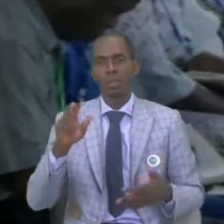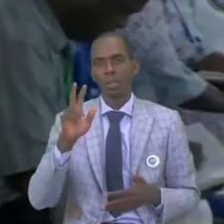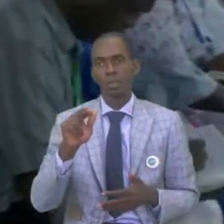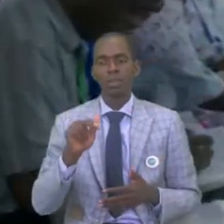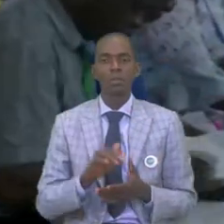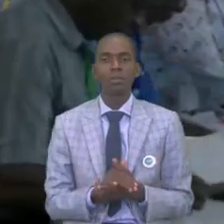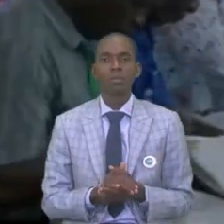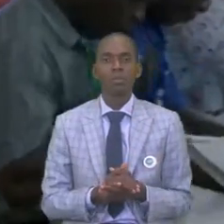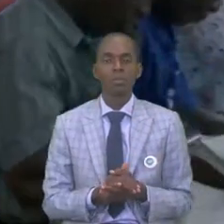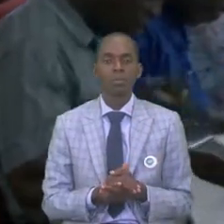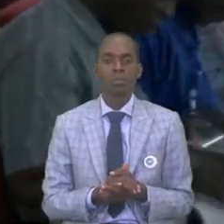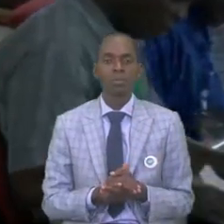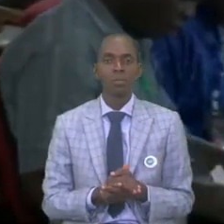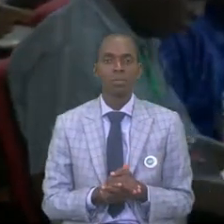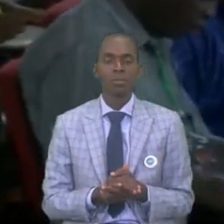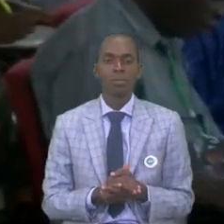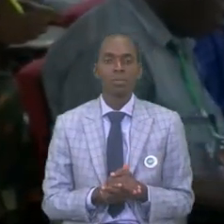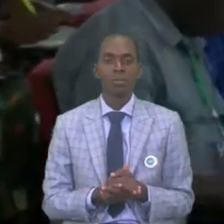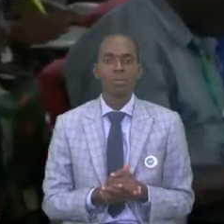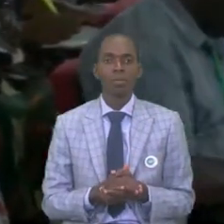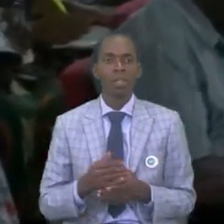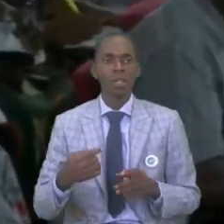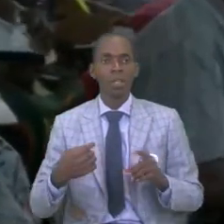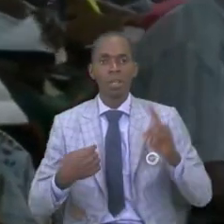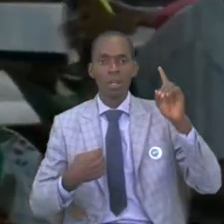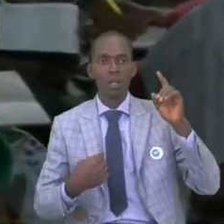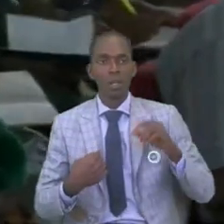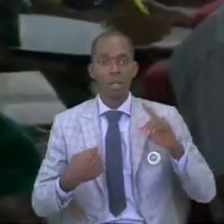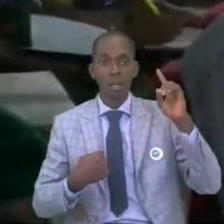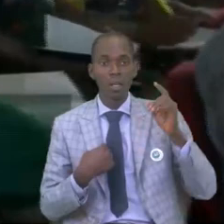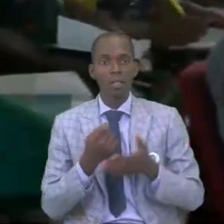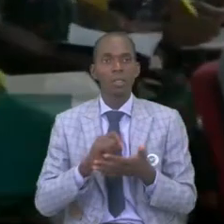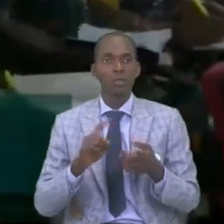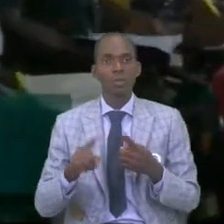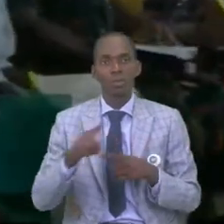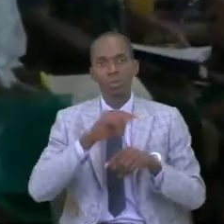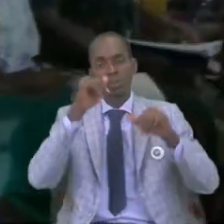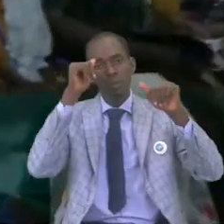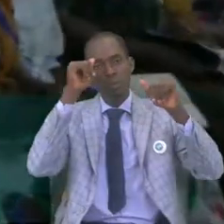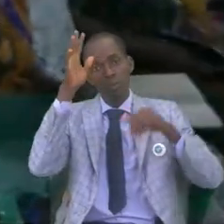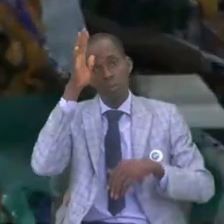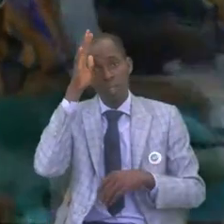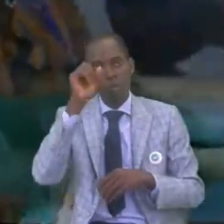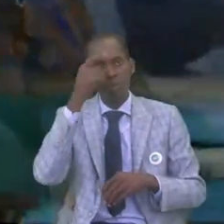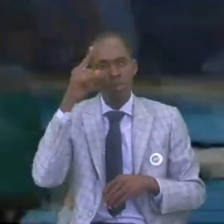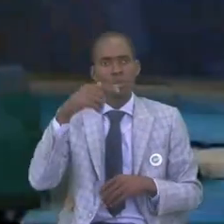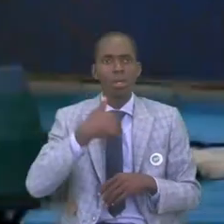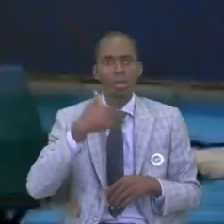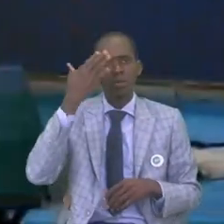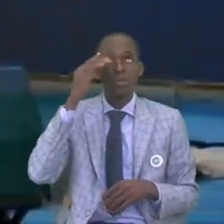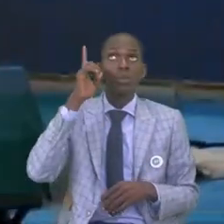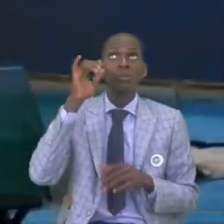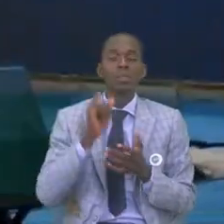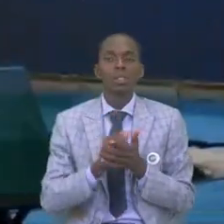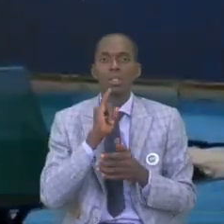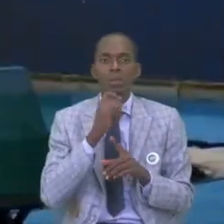verse 13. I write unto you, fathers, because ye have known him that is from the beginning.